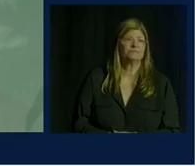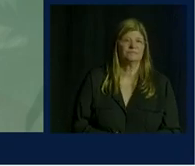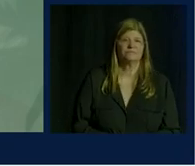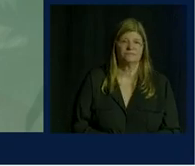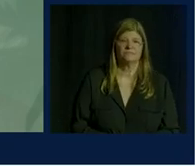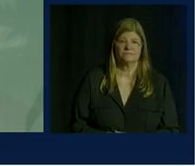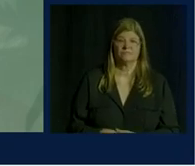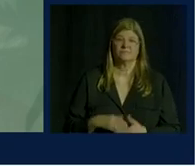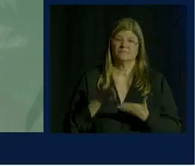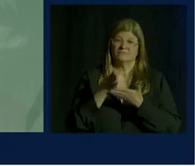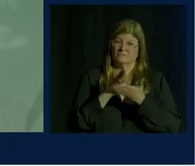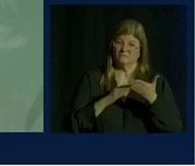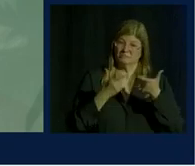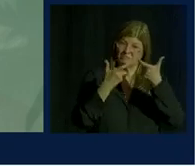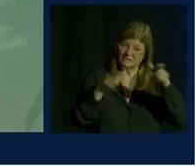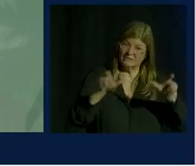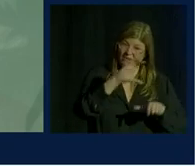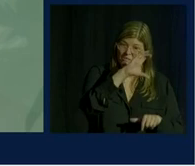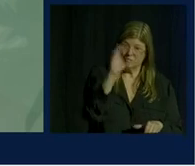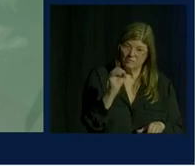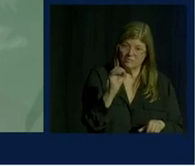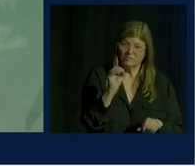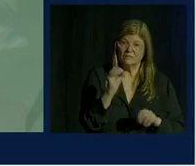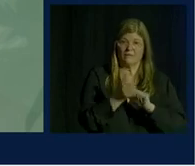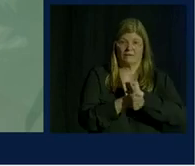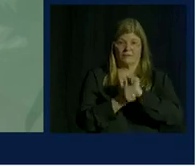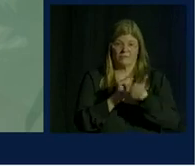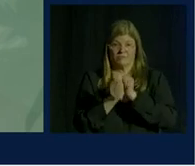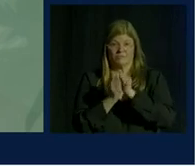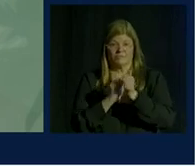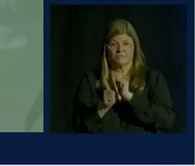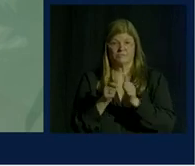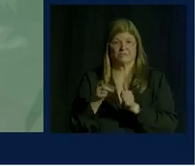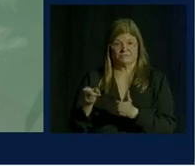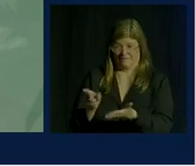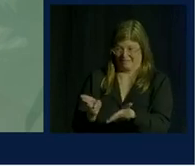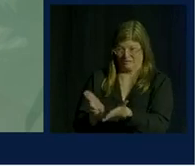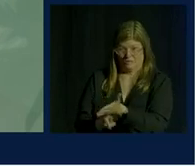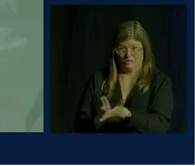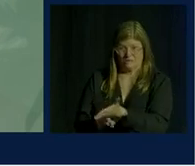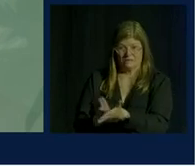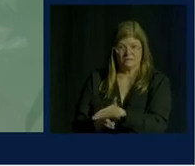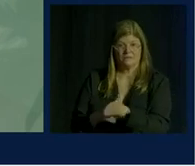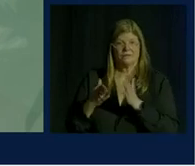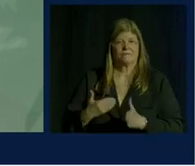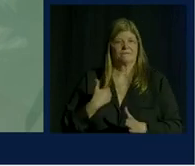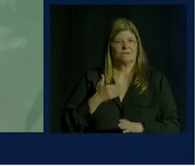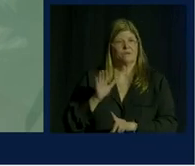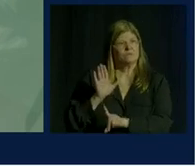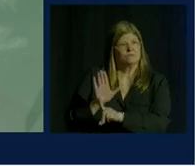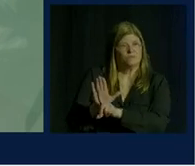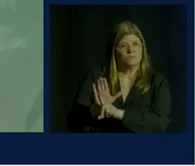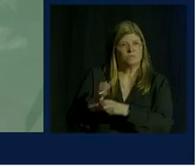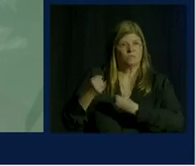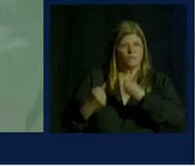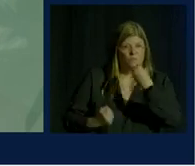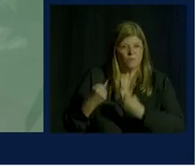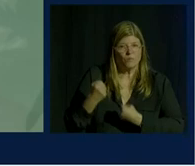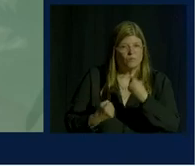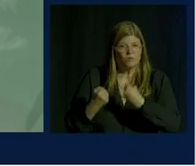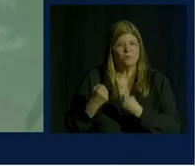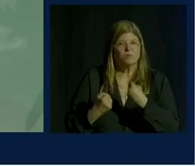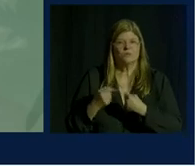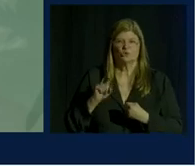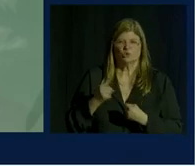main competitors where you are a contractor and you have your own car and you only clock in the hours that